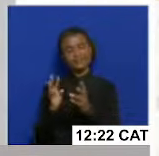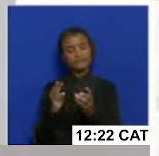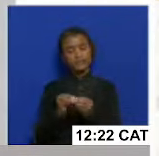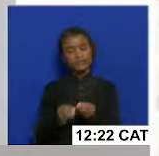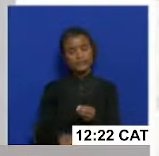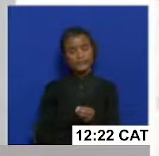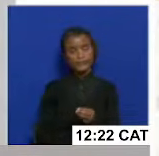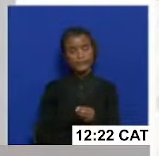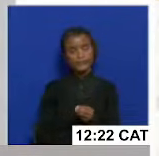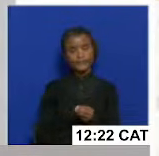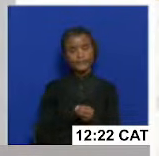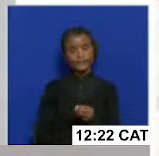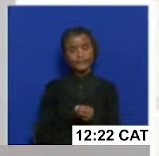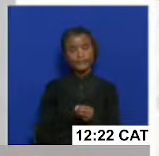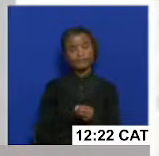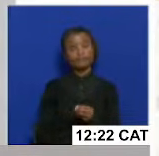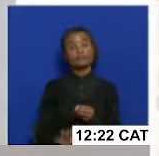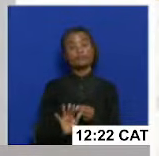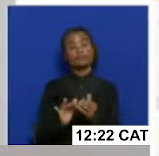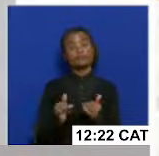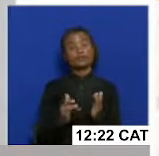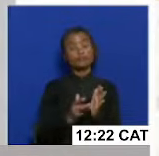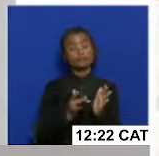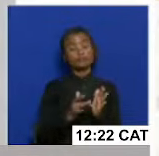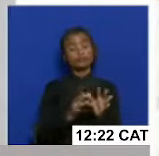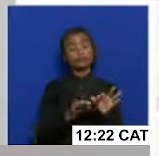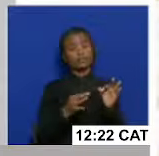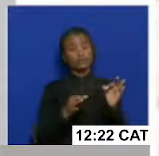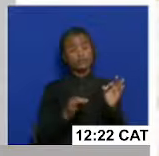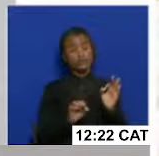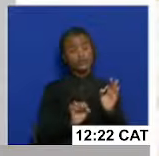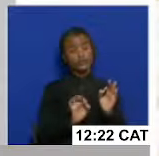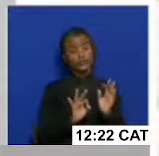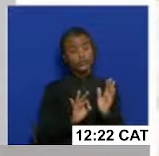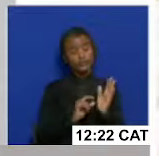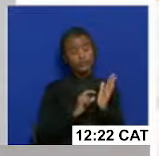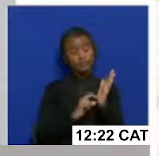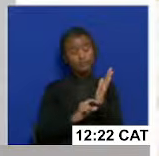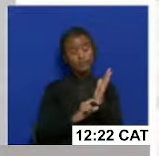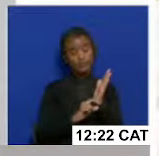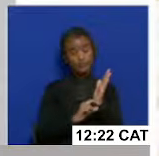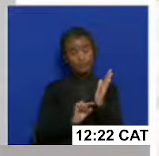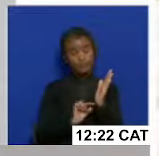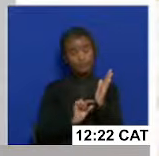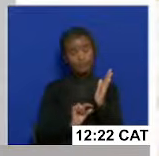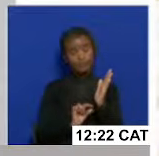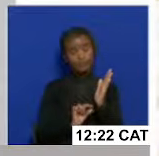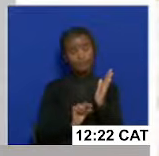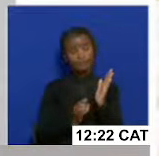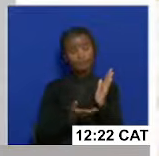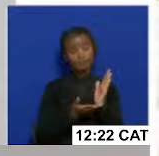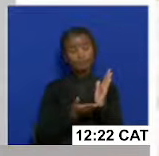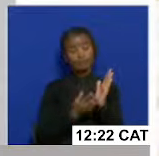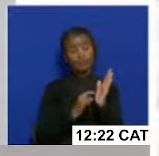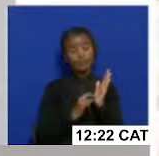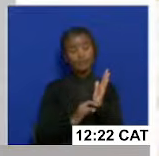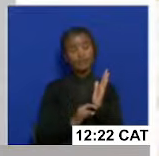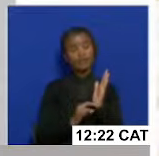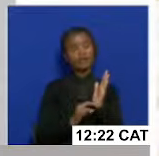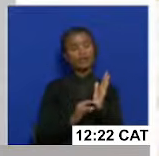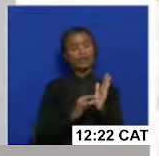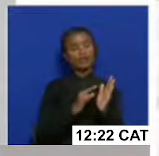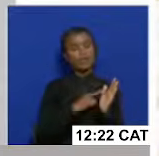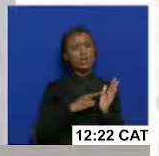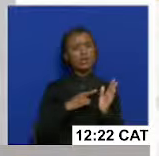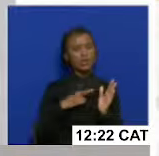And at the bottom of page 3, there is a long message. It's a dense message at the bottom there.